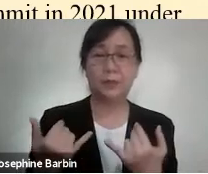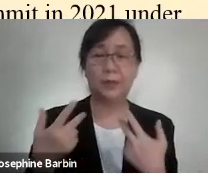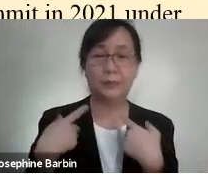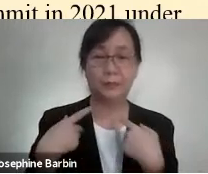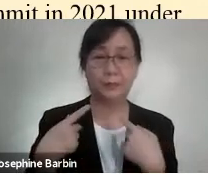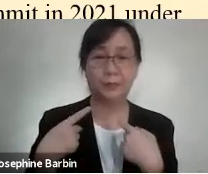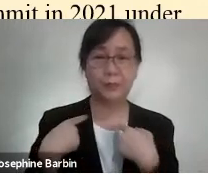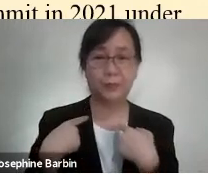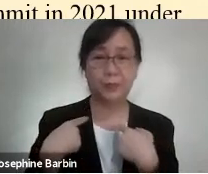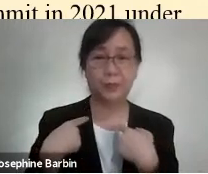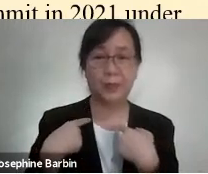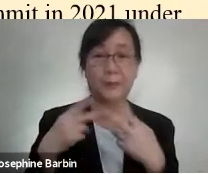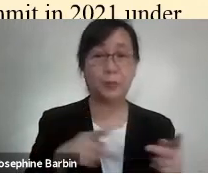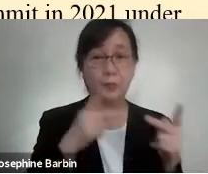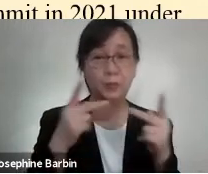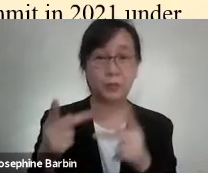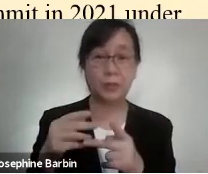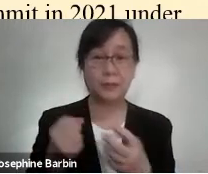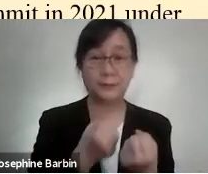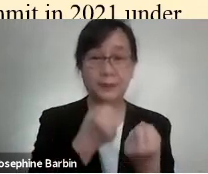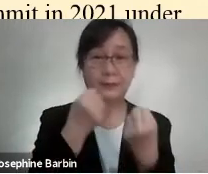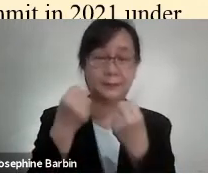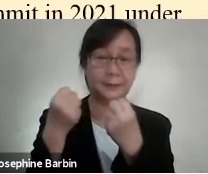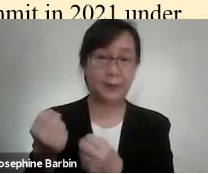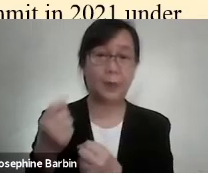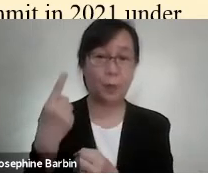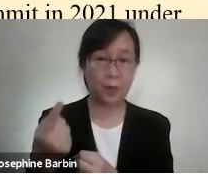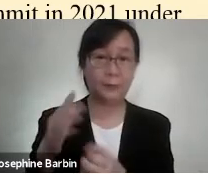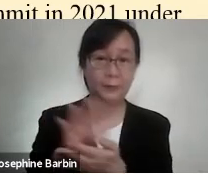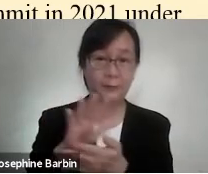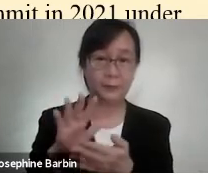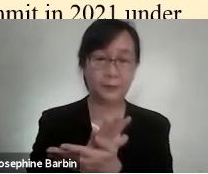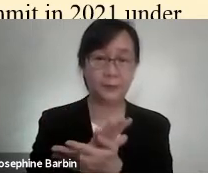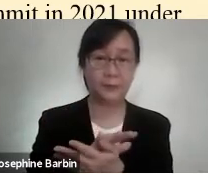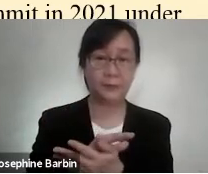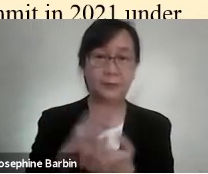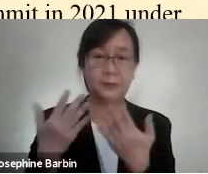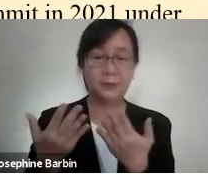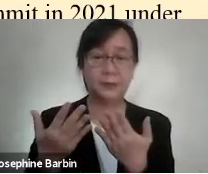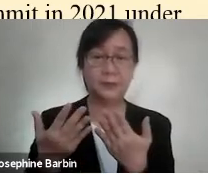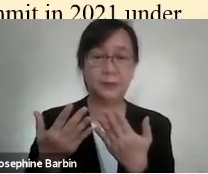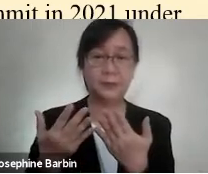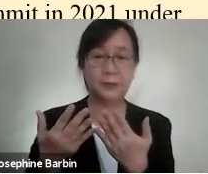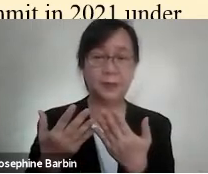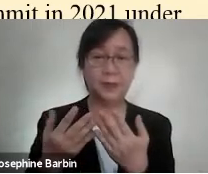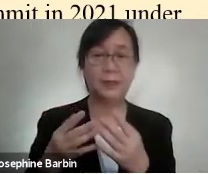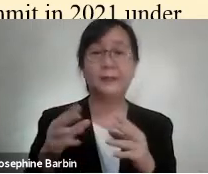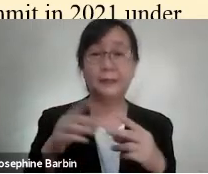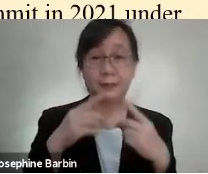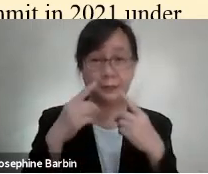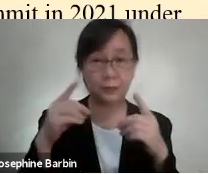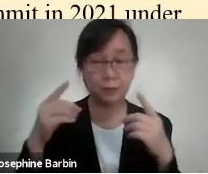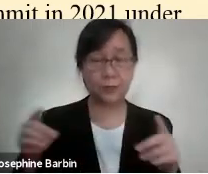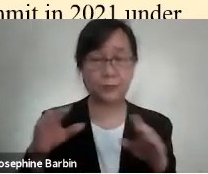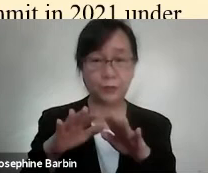we proposed and submitted one document that is the declaration on the protection of